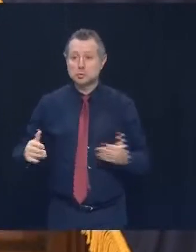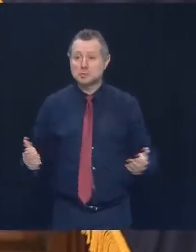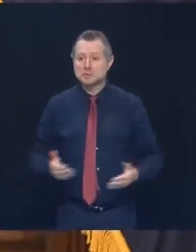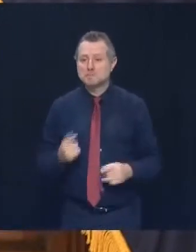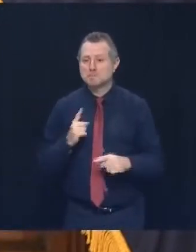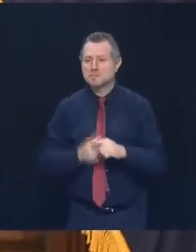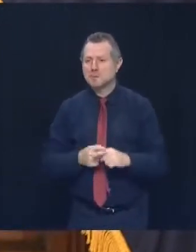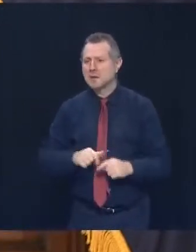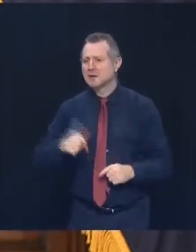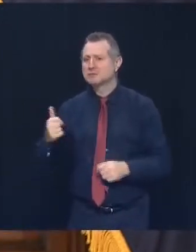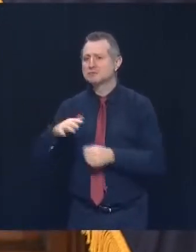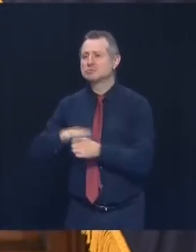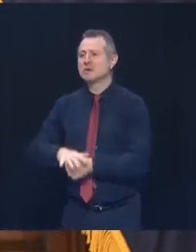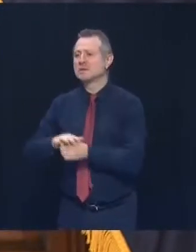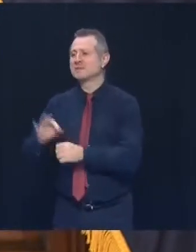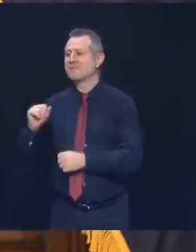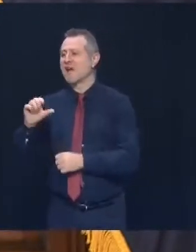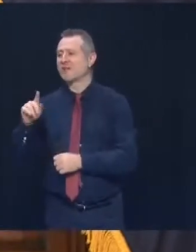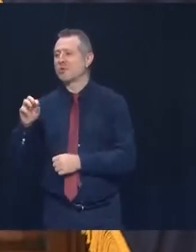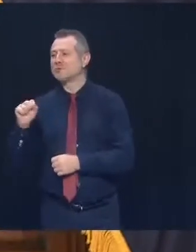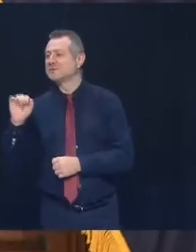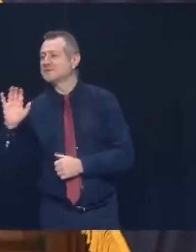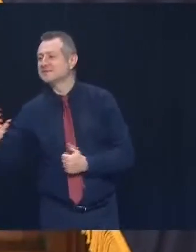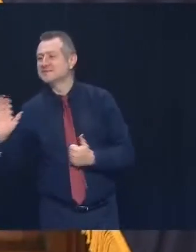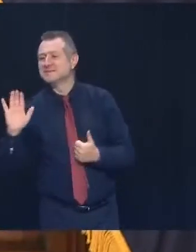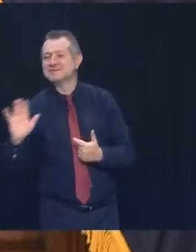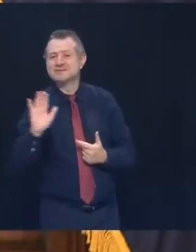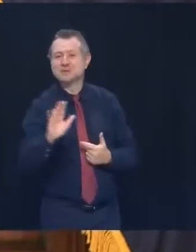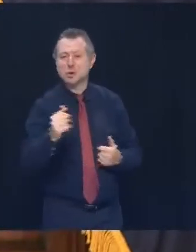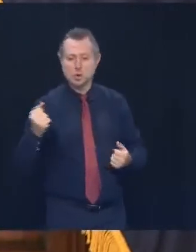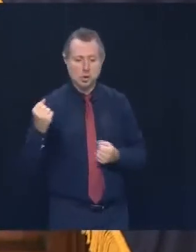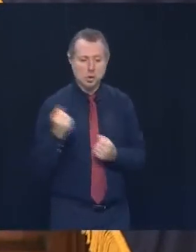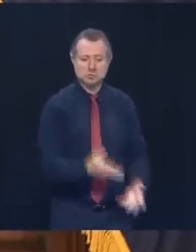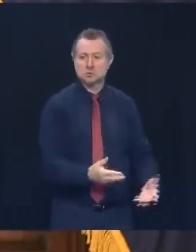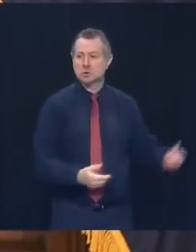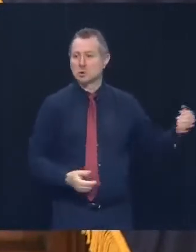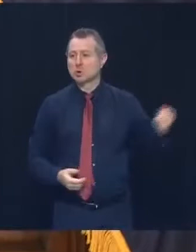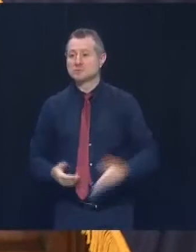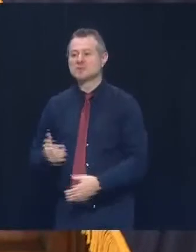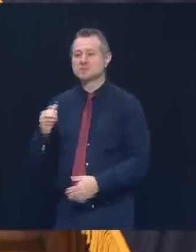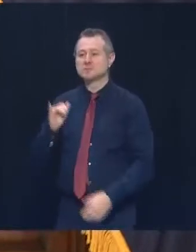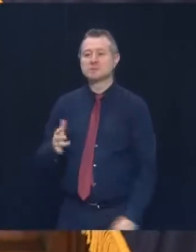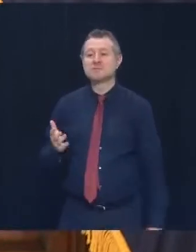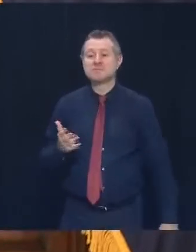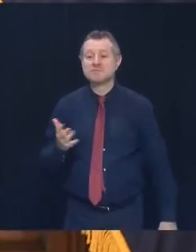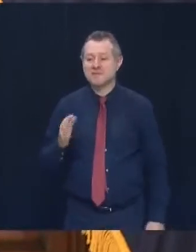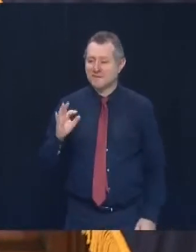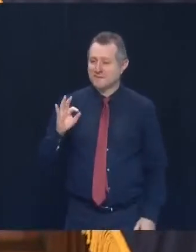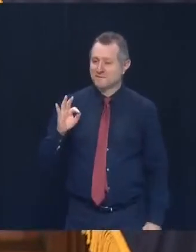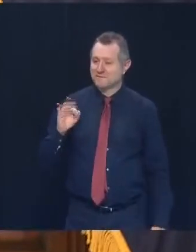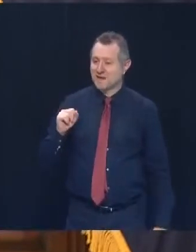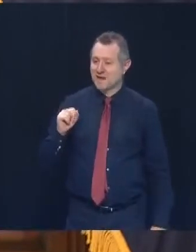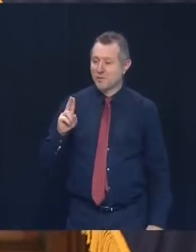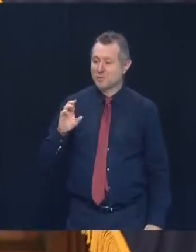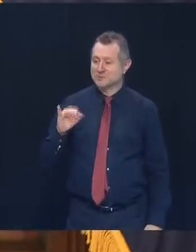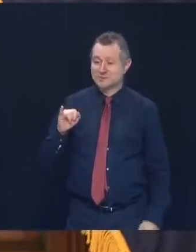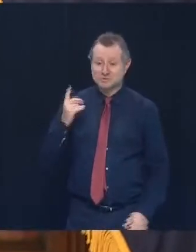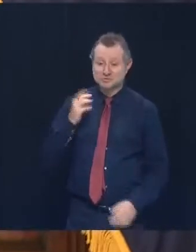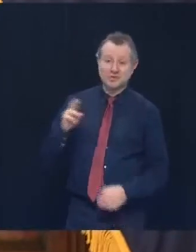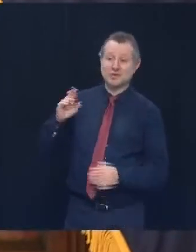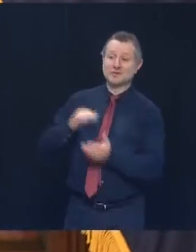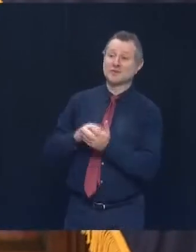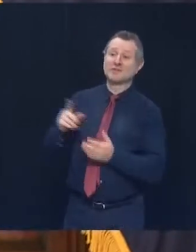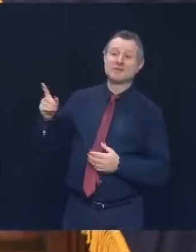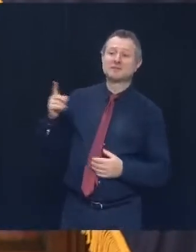stressors. That's why Fauci and all of them, Dr. Fauci said in